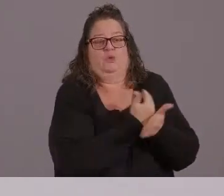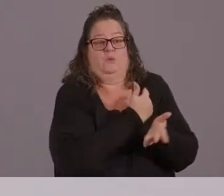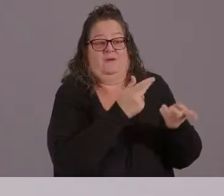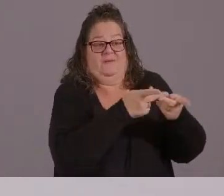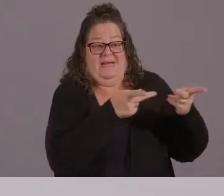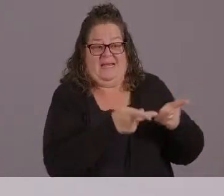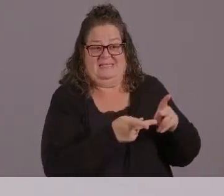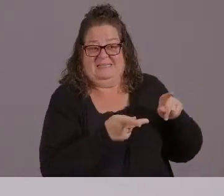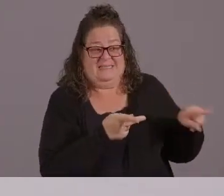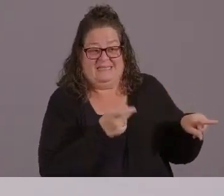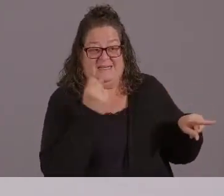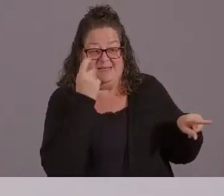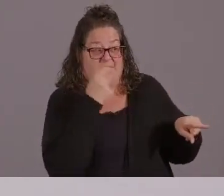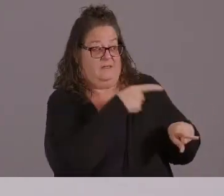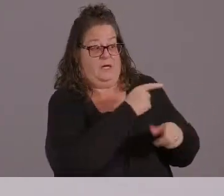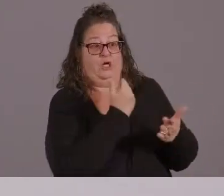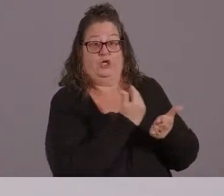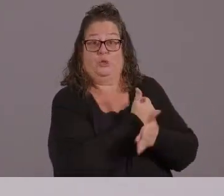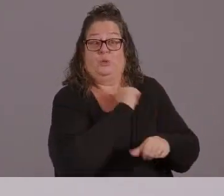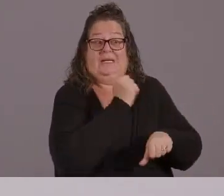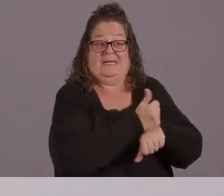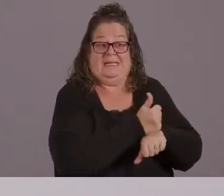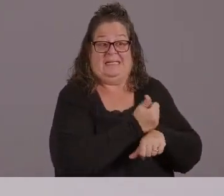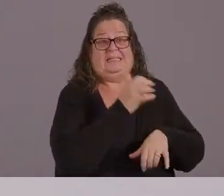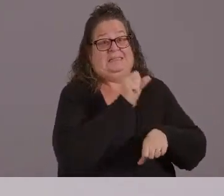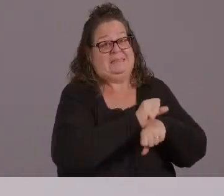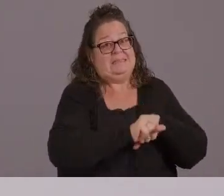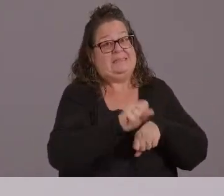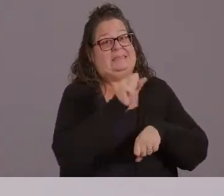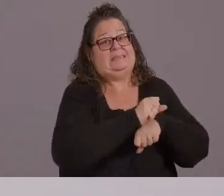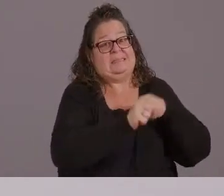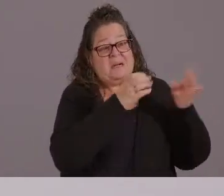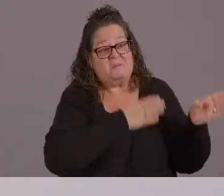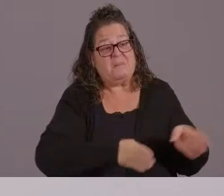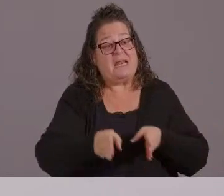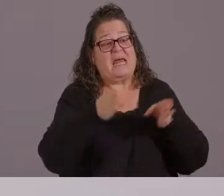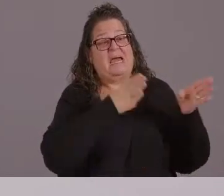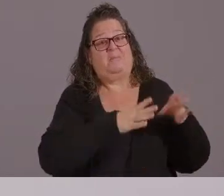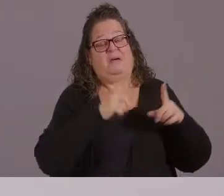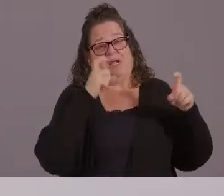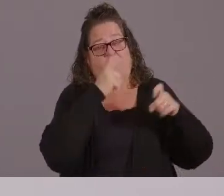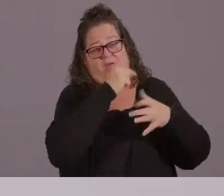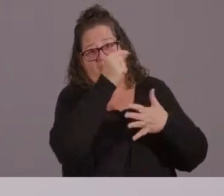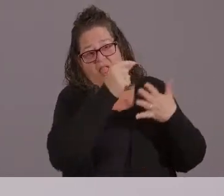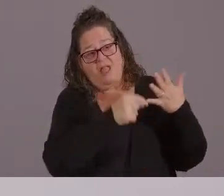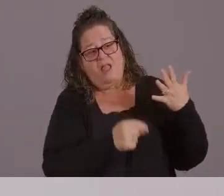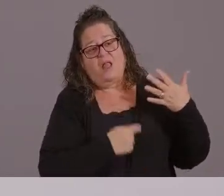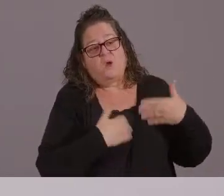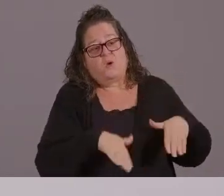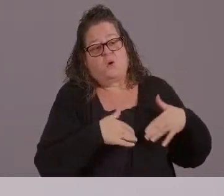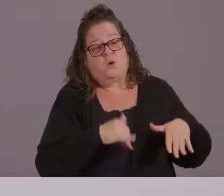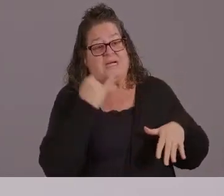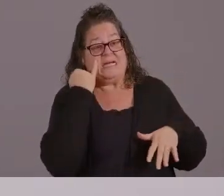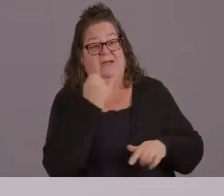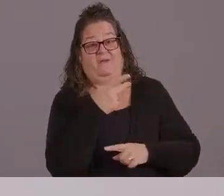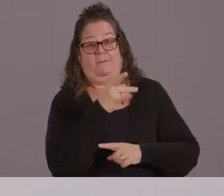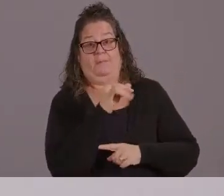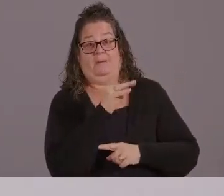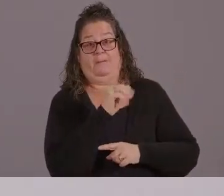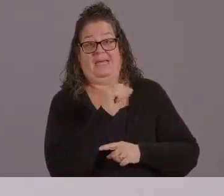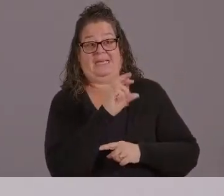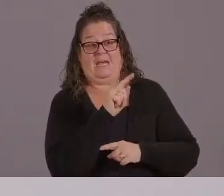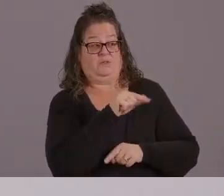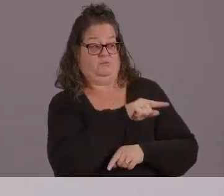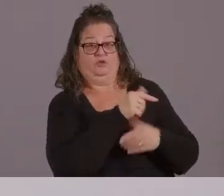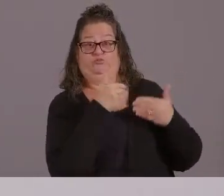significant resources to bring up. And so we are happy if Pima County wants to work directly with that. We just don't have the staffing or